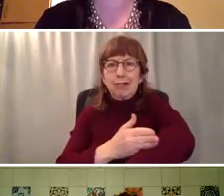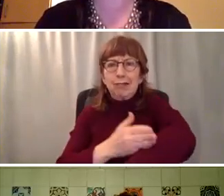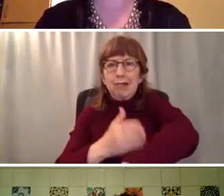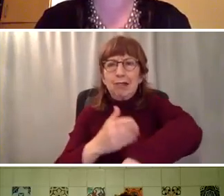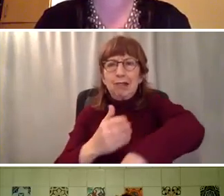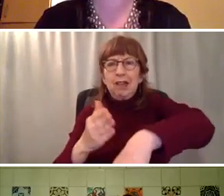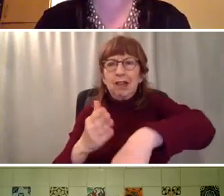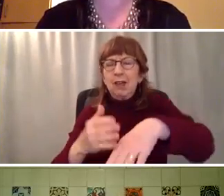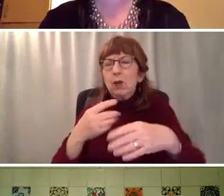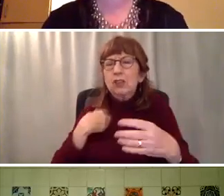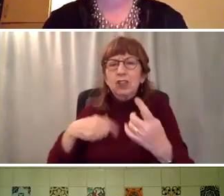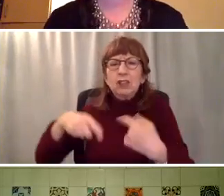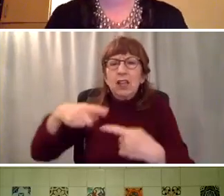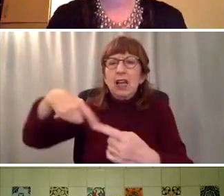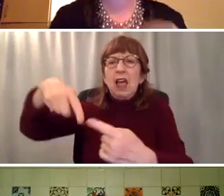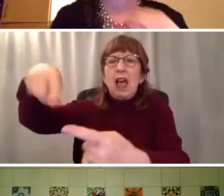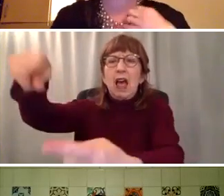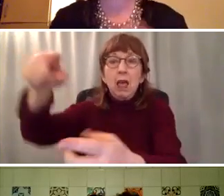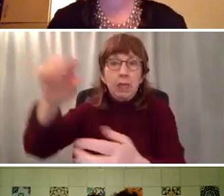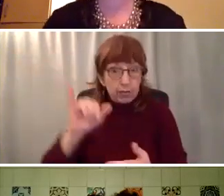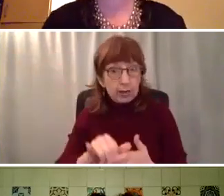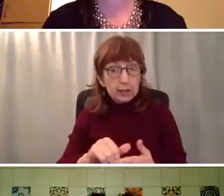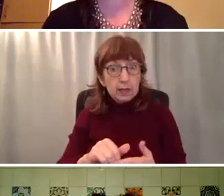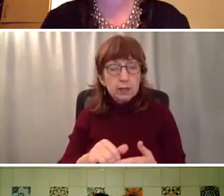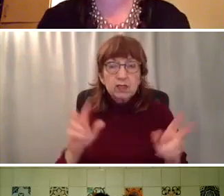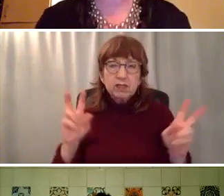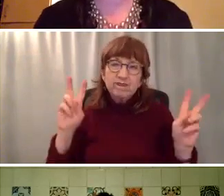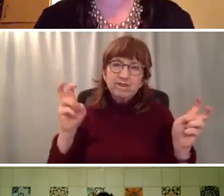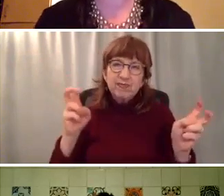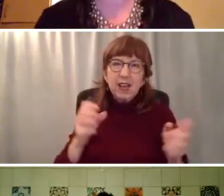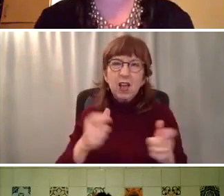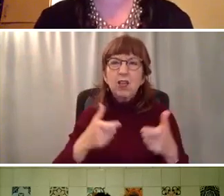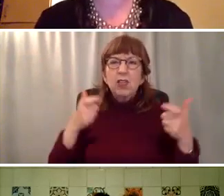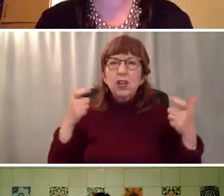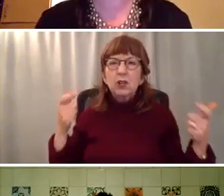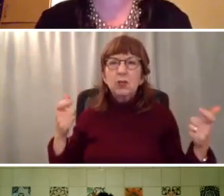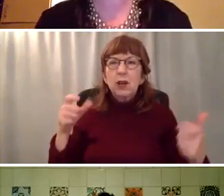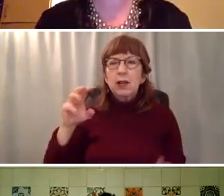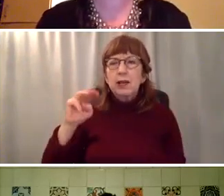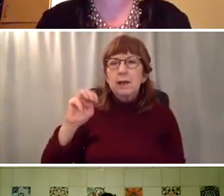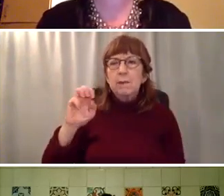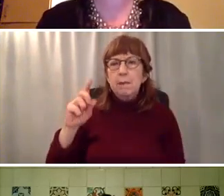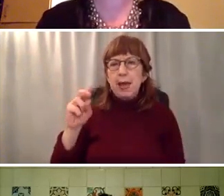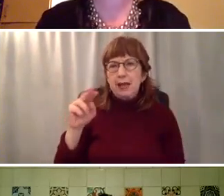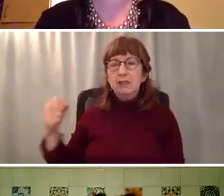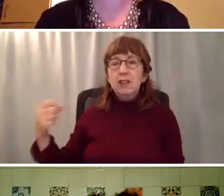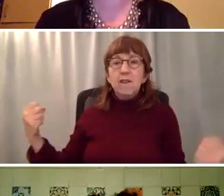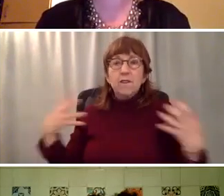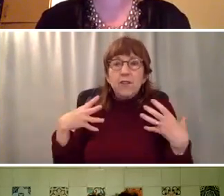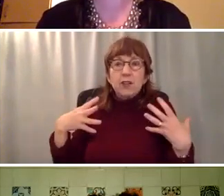away. And that is the great madness for me, this fear of destruction, this fear of losing myself in